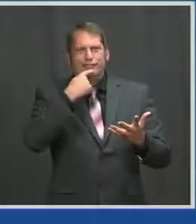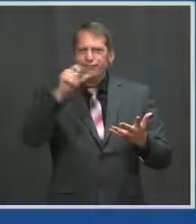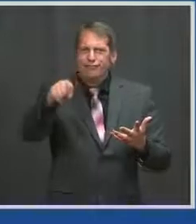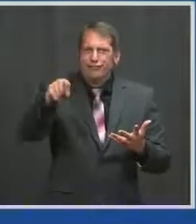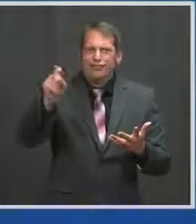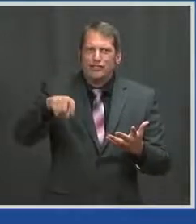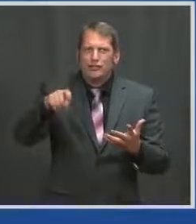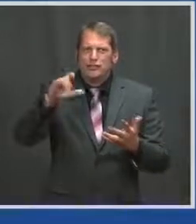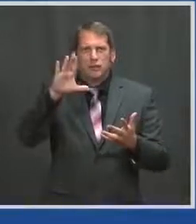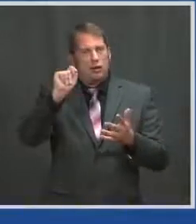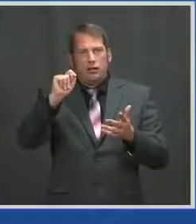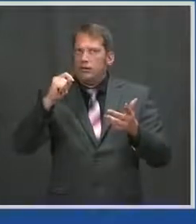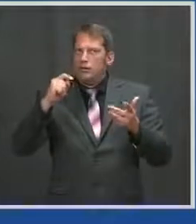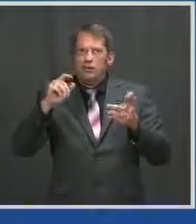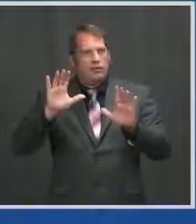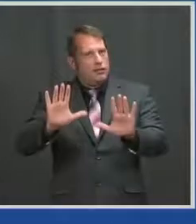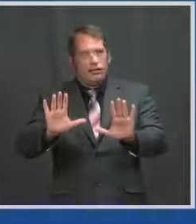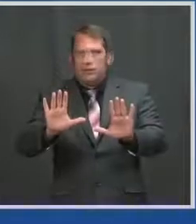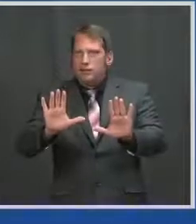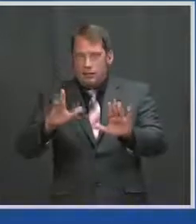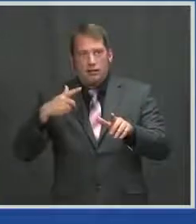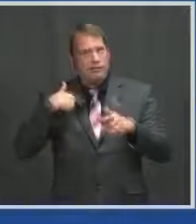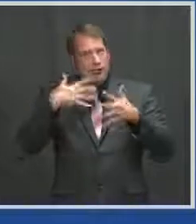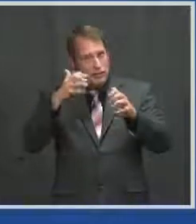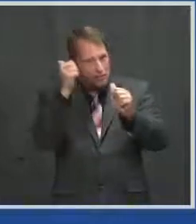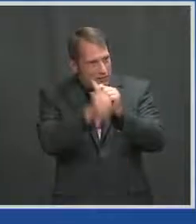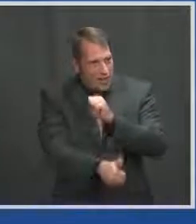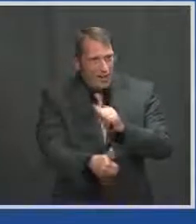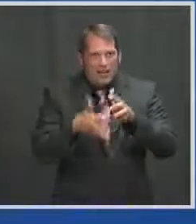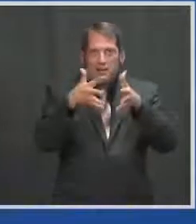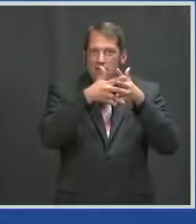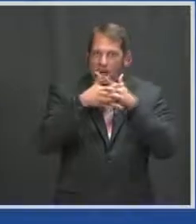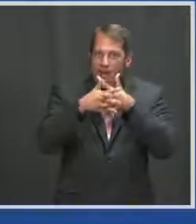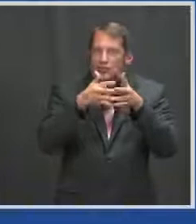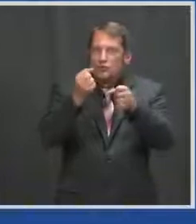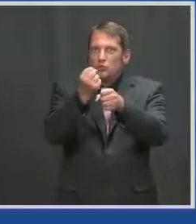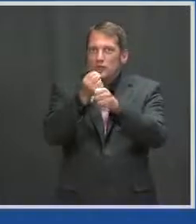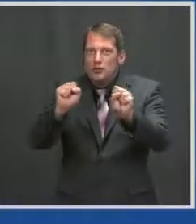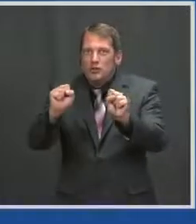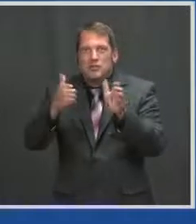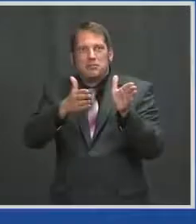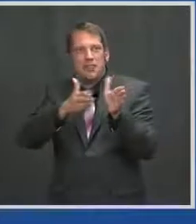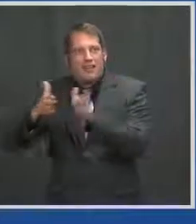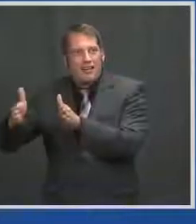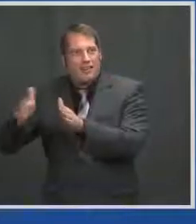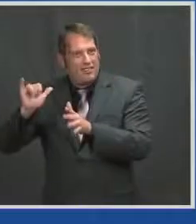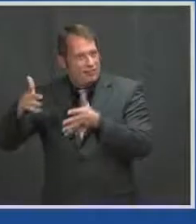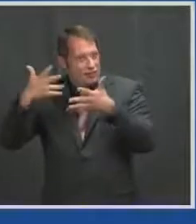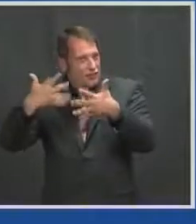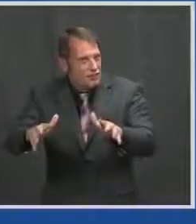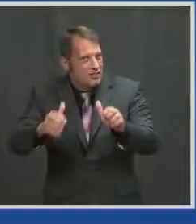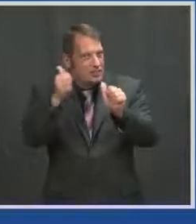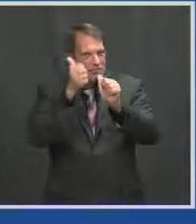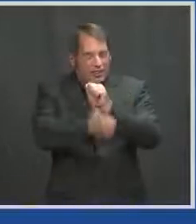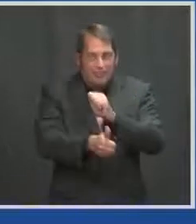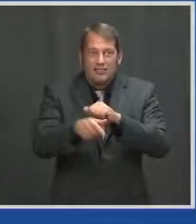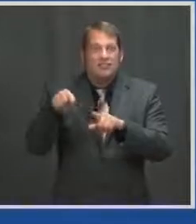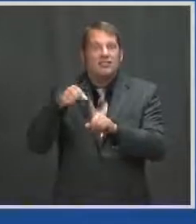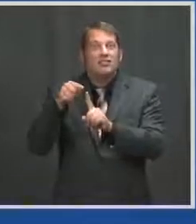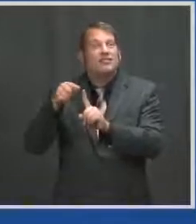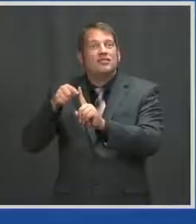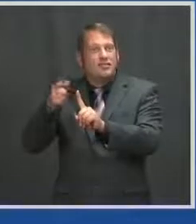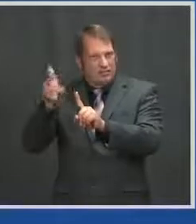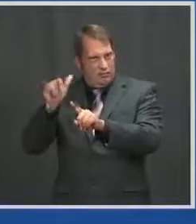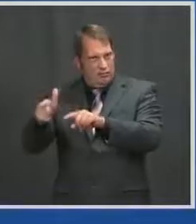Rescue Plan, I want to remind everybody, it was designed to help us over the course of a year, not 60 days,